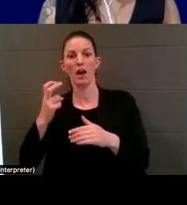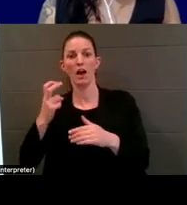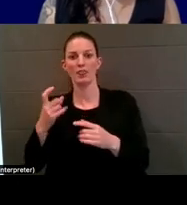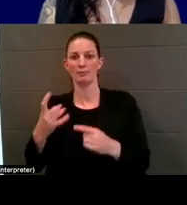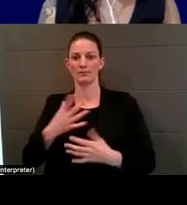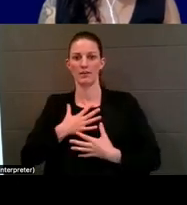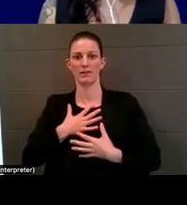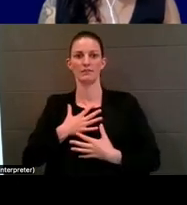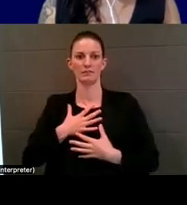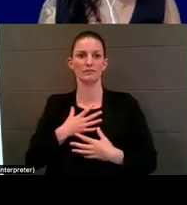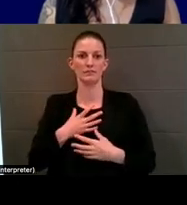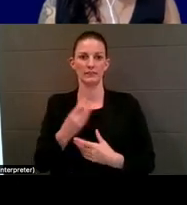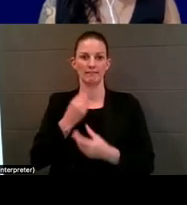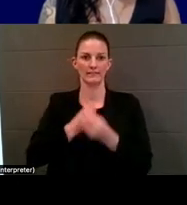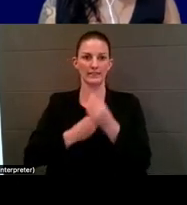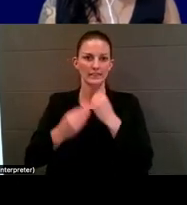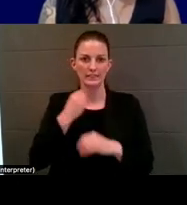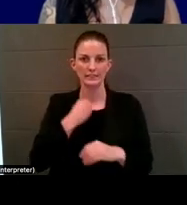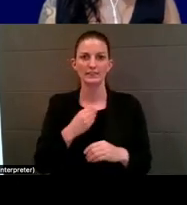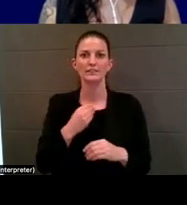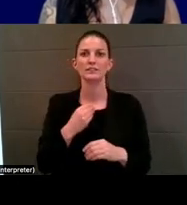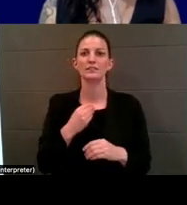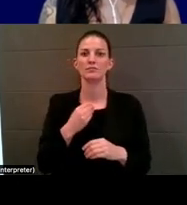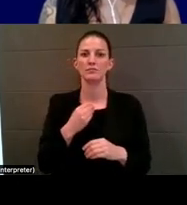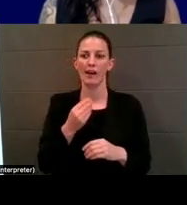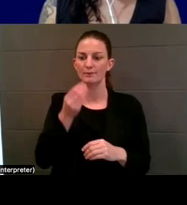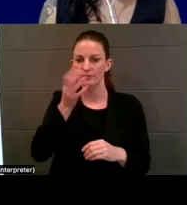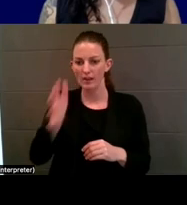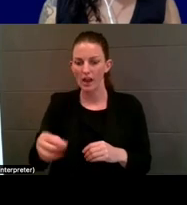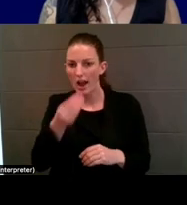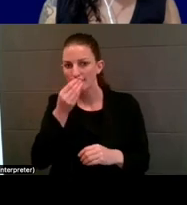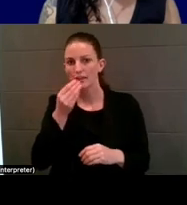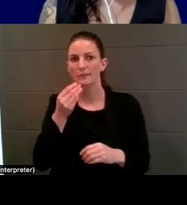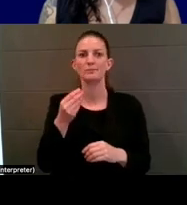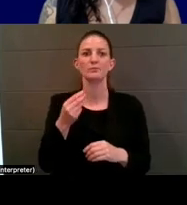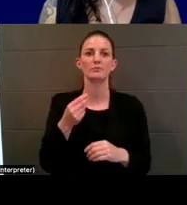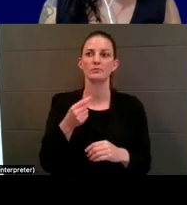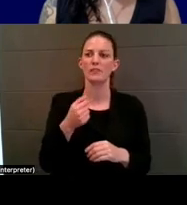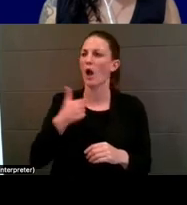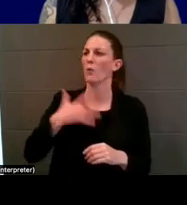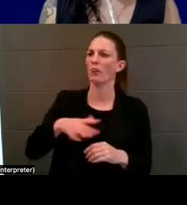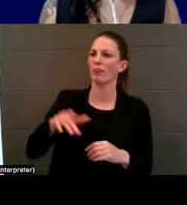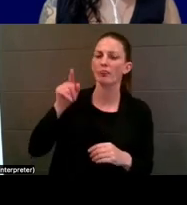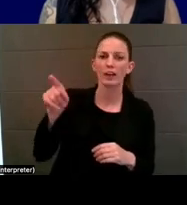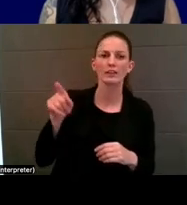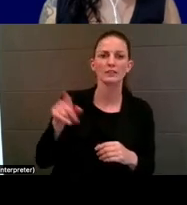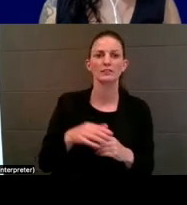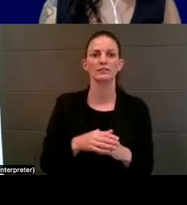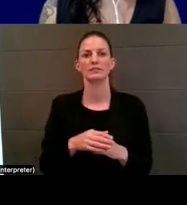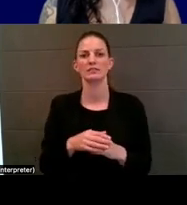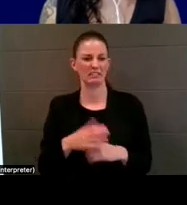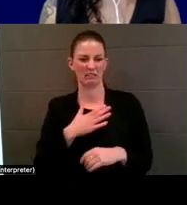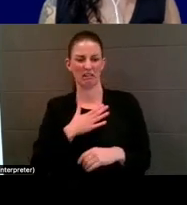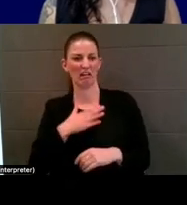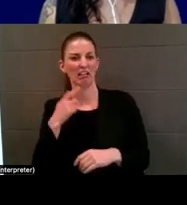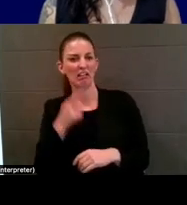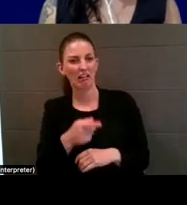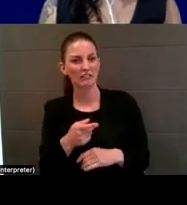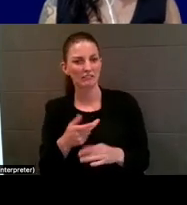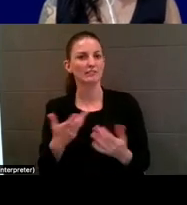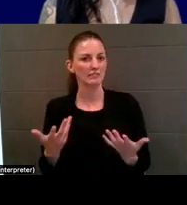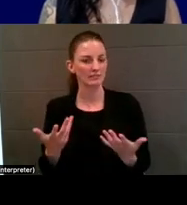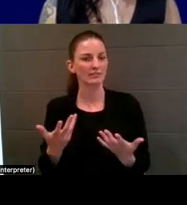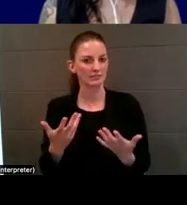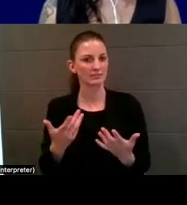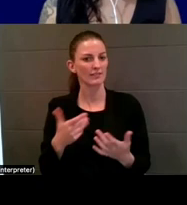in mealtimes, such as feeding themselves, being able to make choices and show likes and dislikes. And these